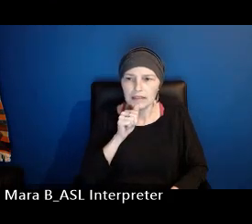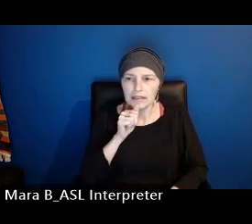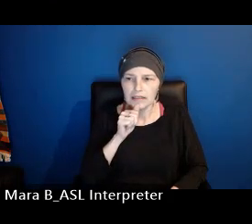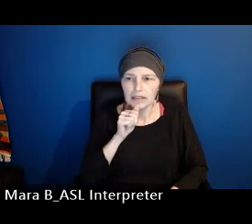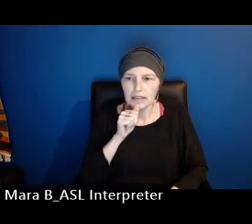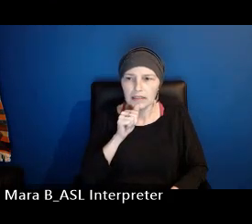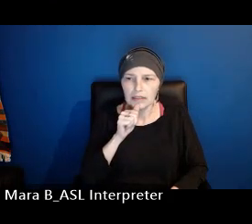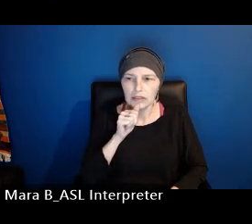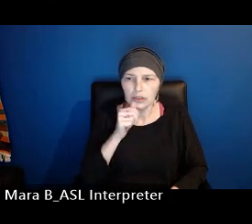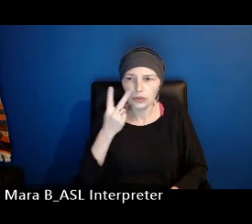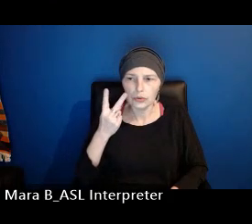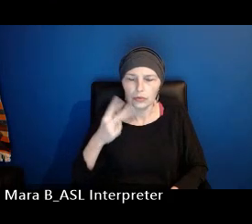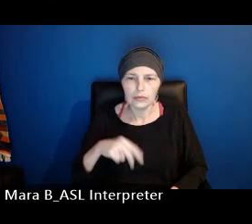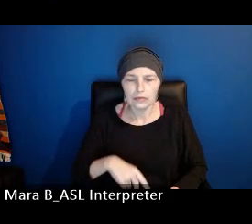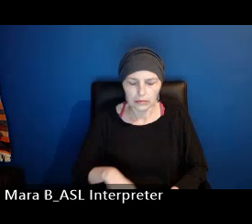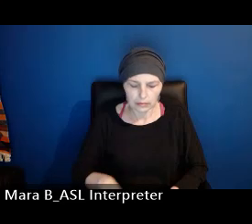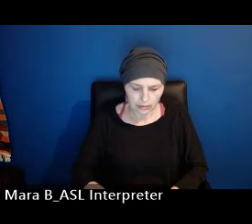Anonymous 2.